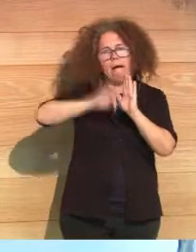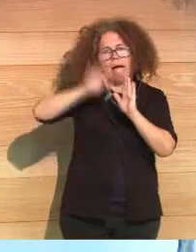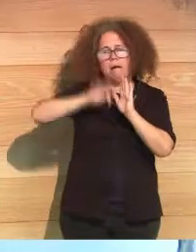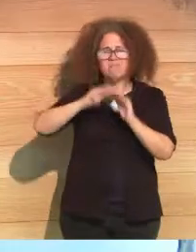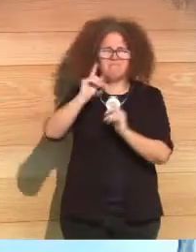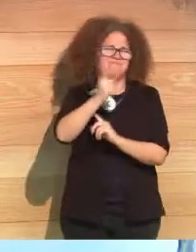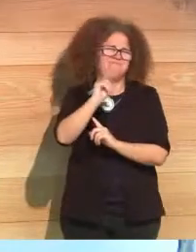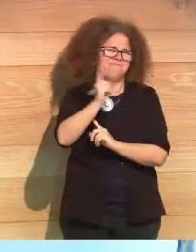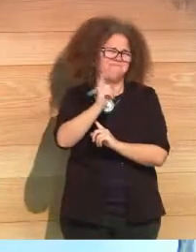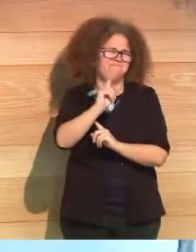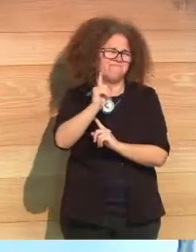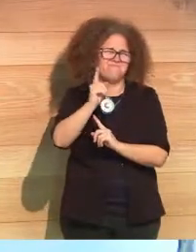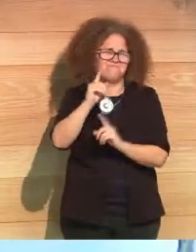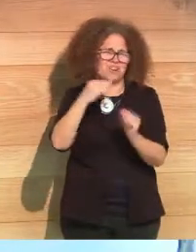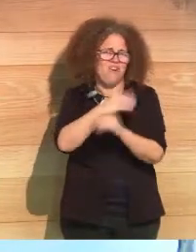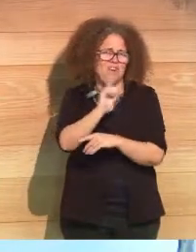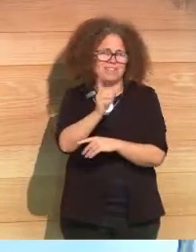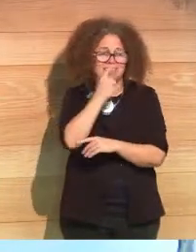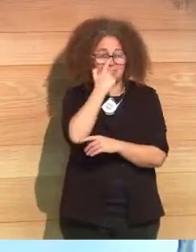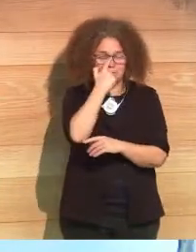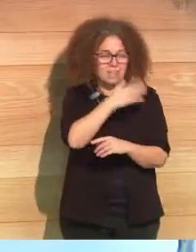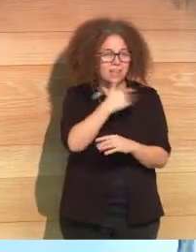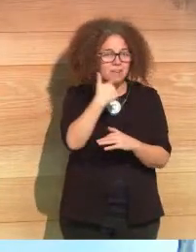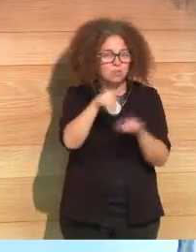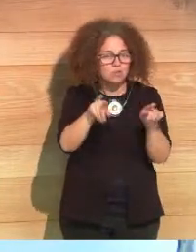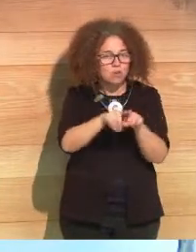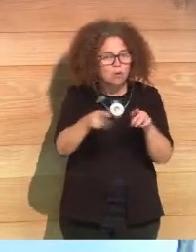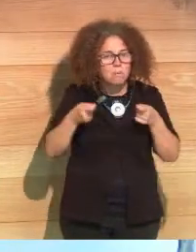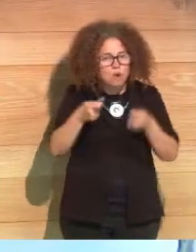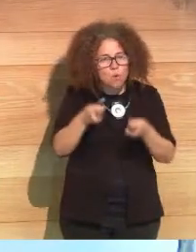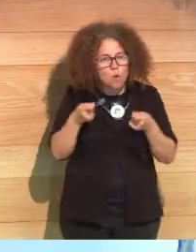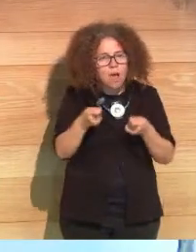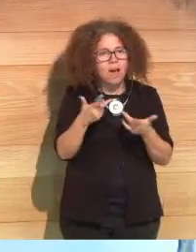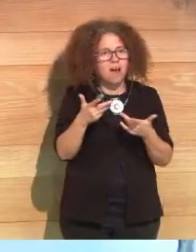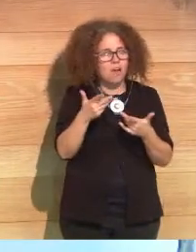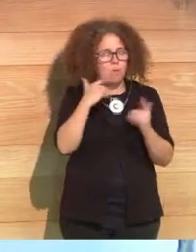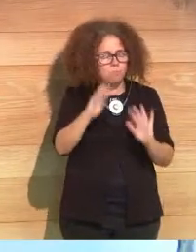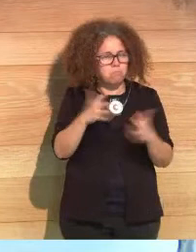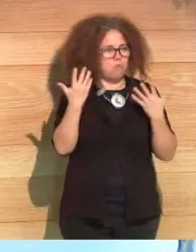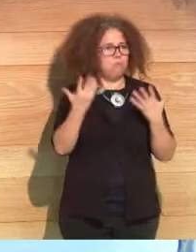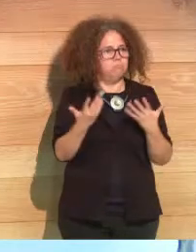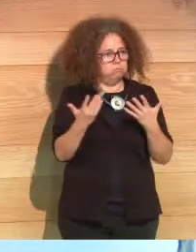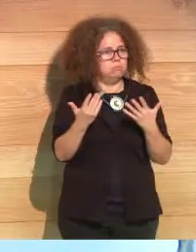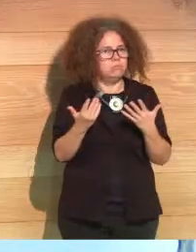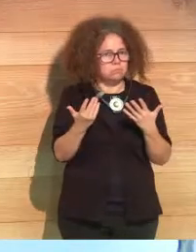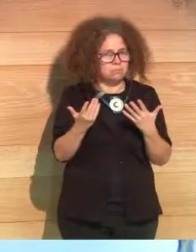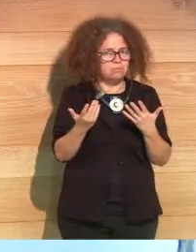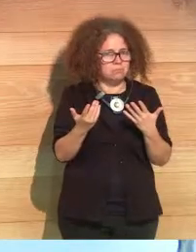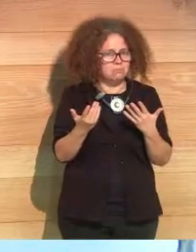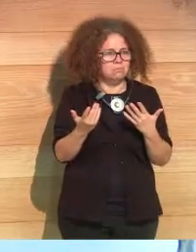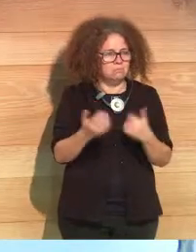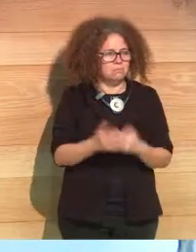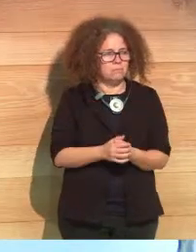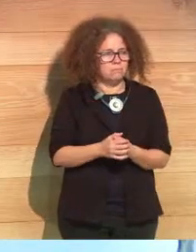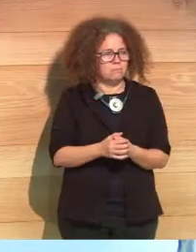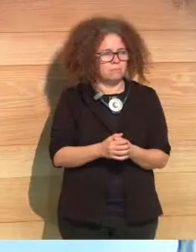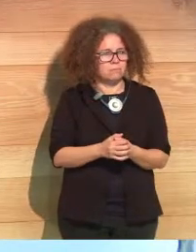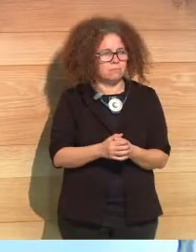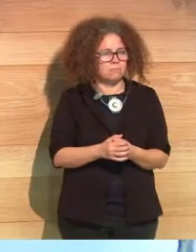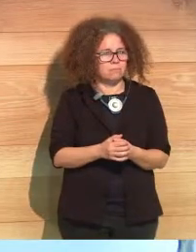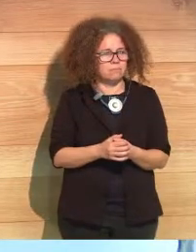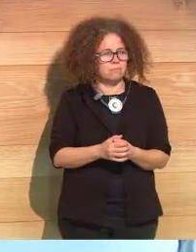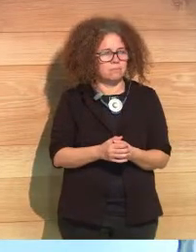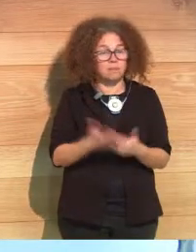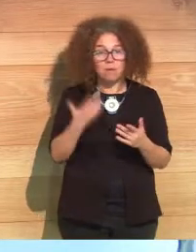but really maybe to provoke this similar visual shock, maybe aesthetic shock in a way, that when you look at it and you find